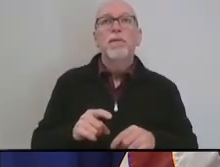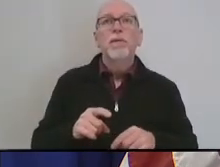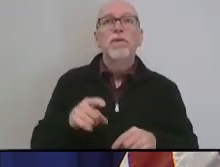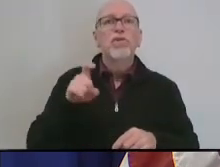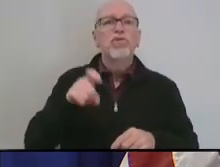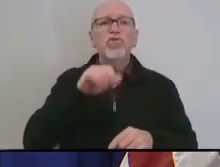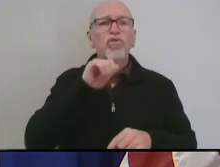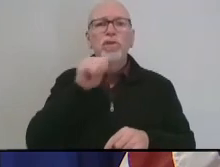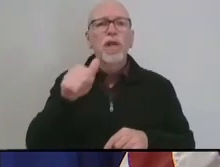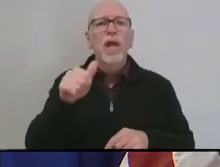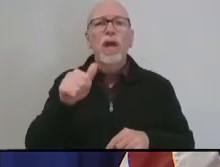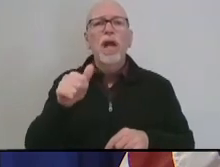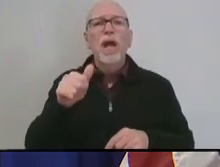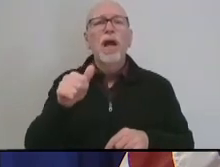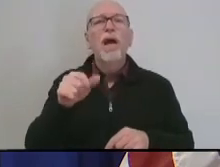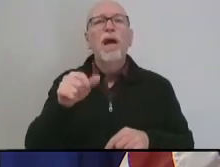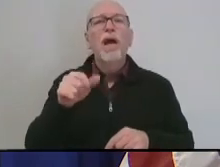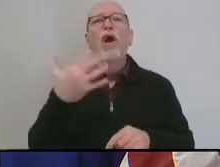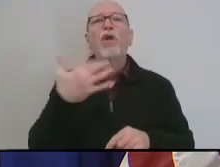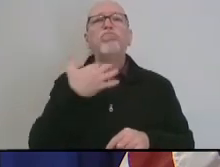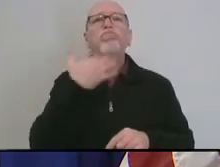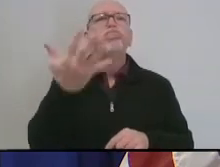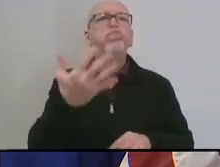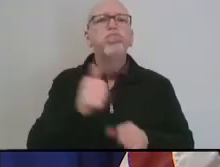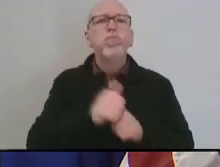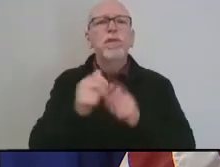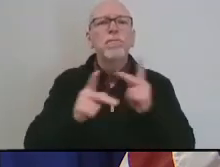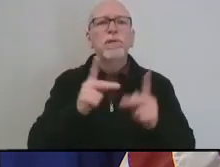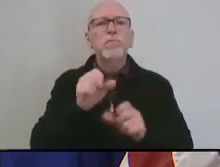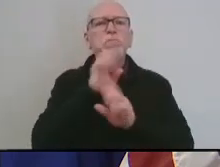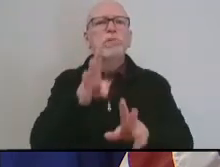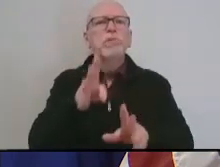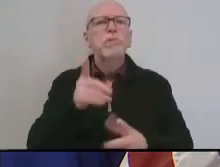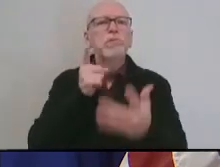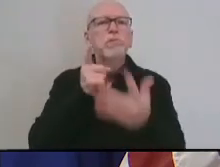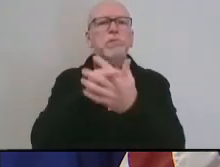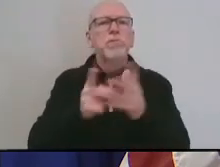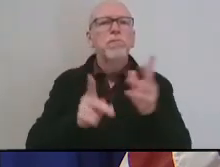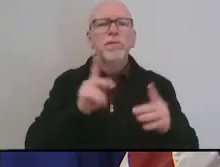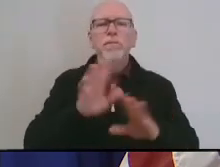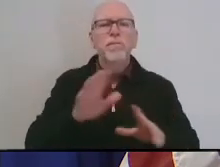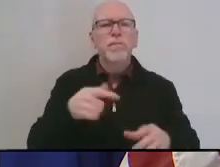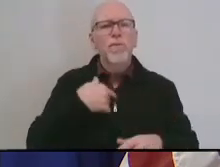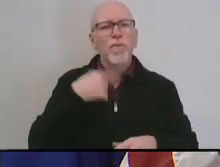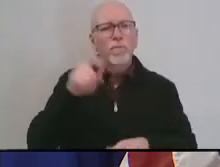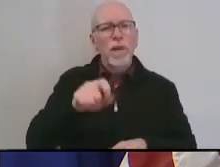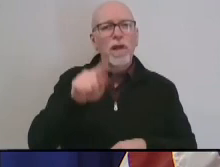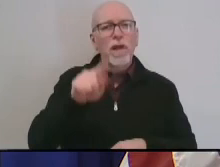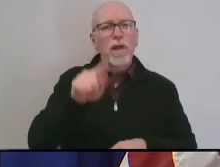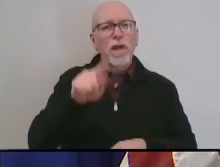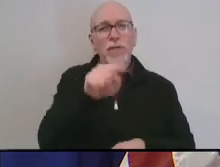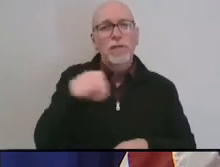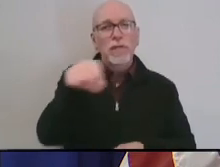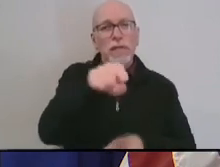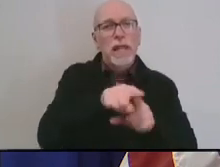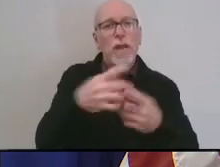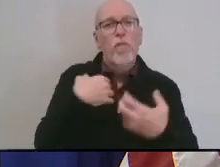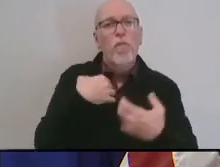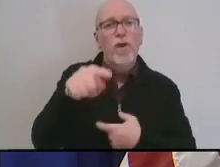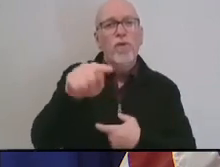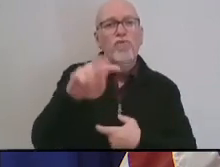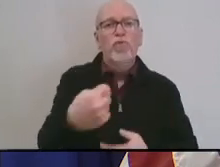rule out the window, as I referred to earlier. We need to treat people like we want to be treated. And I